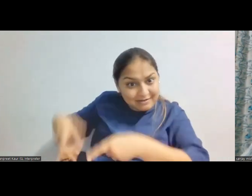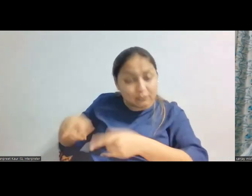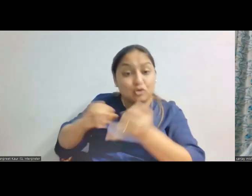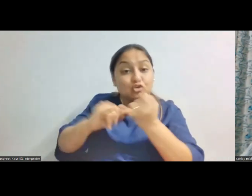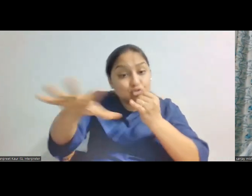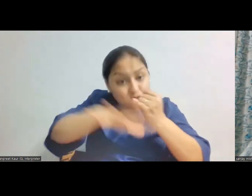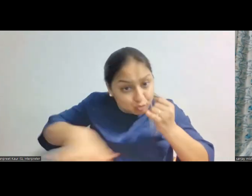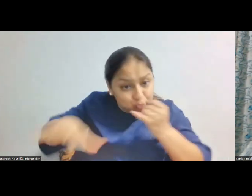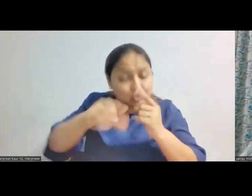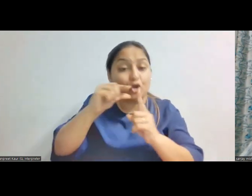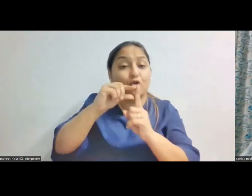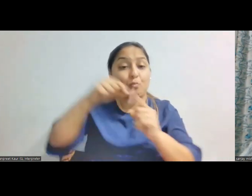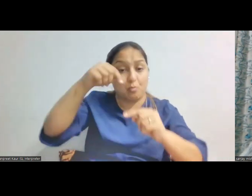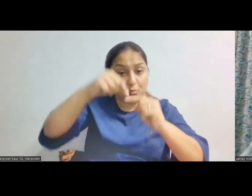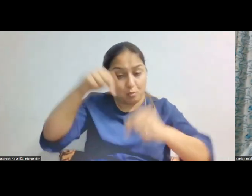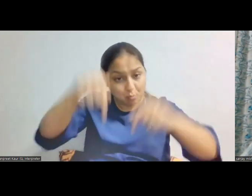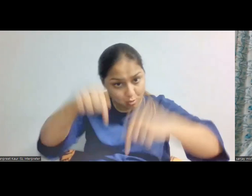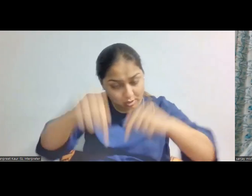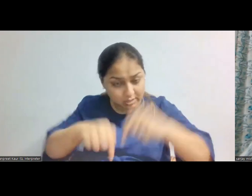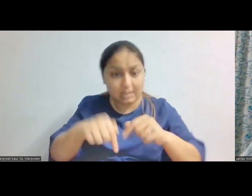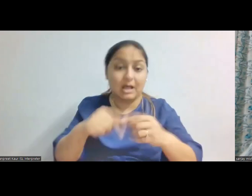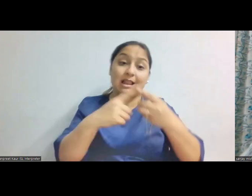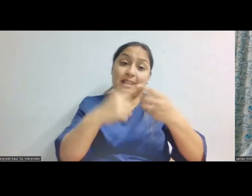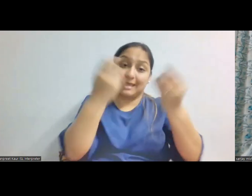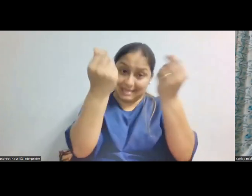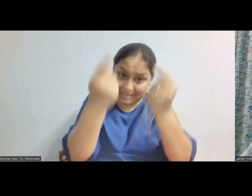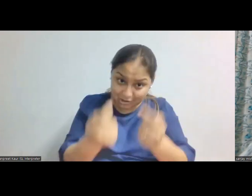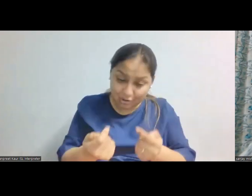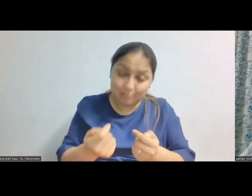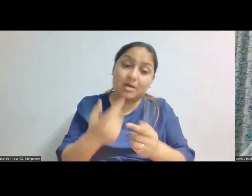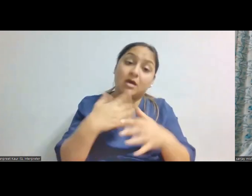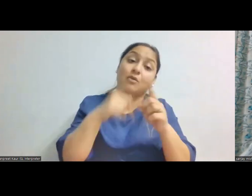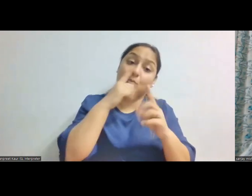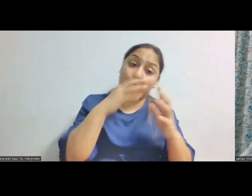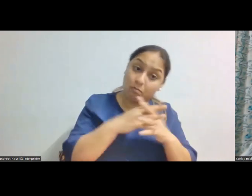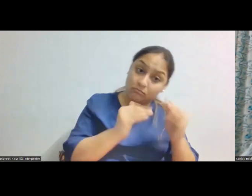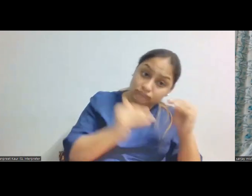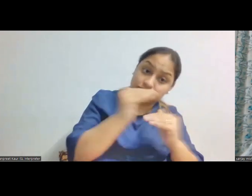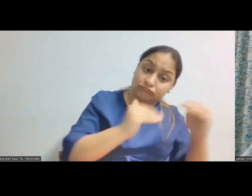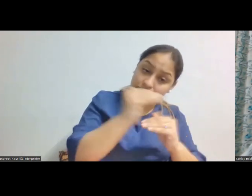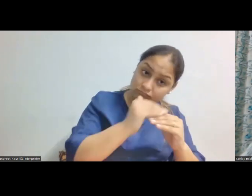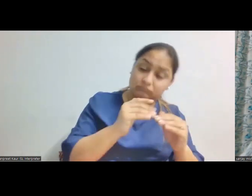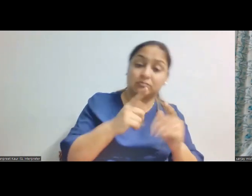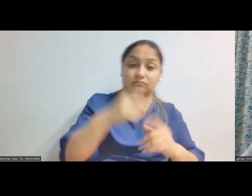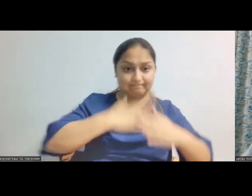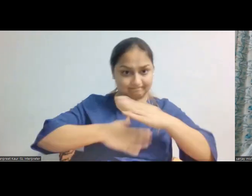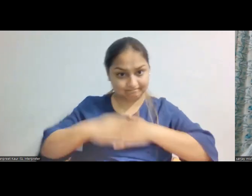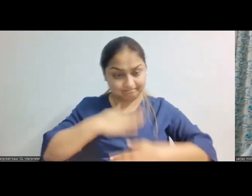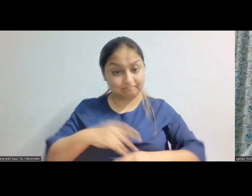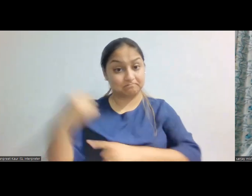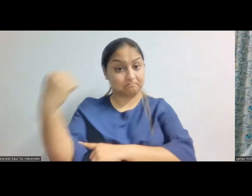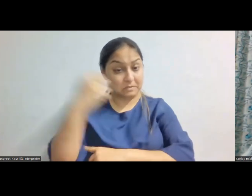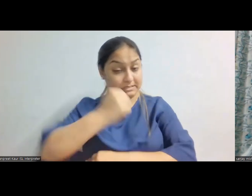political, and economic walks of life. A way forward to women-led development is to help them to realize their full potential